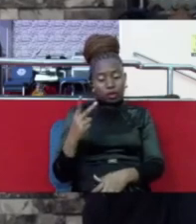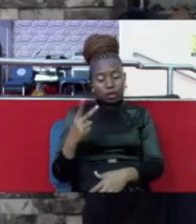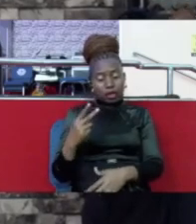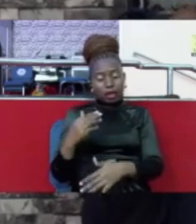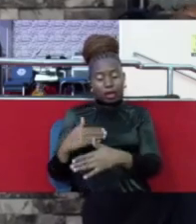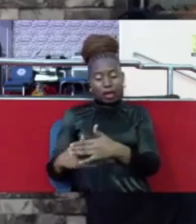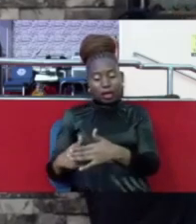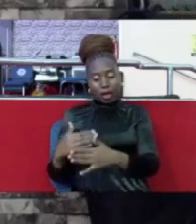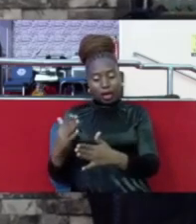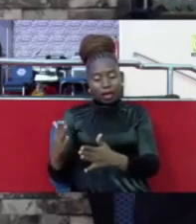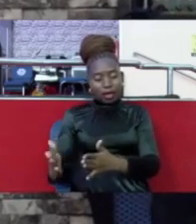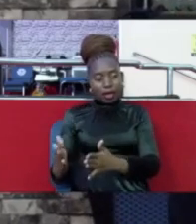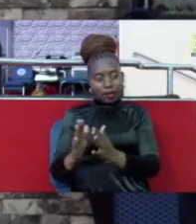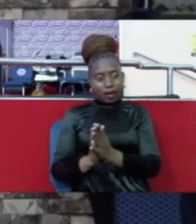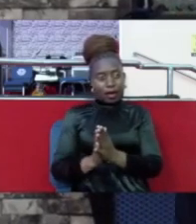are not right,